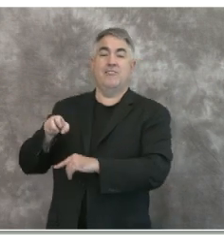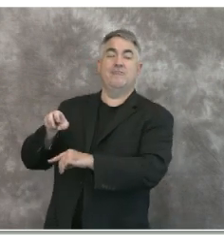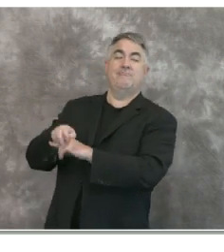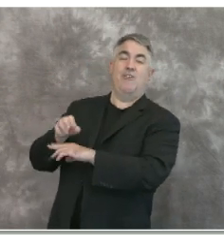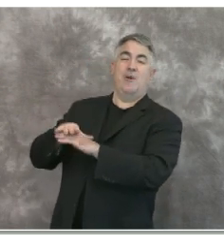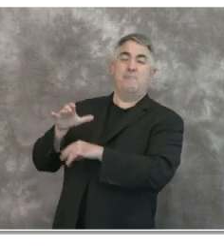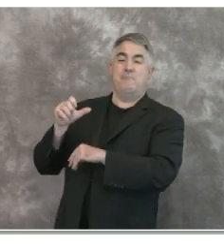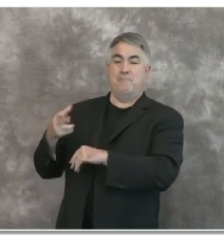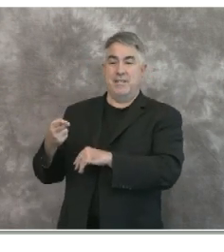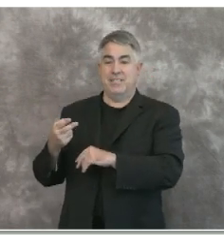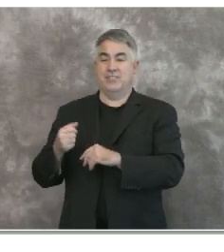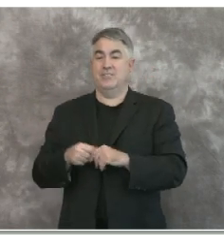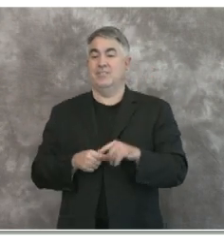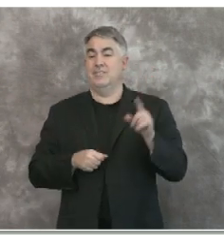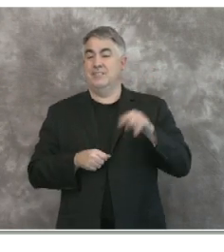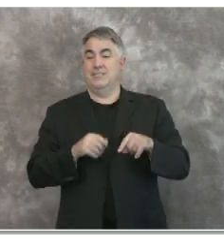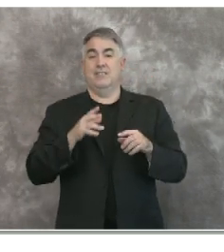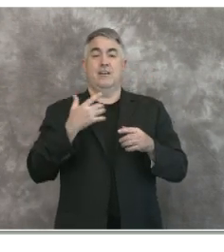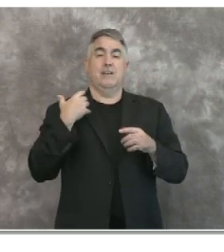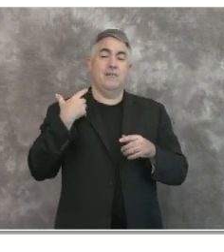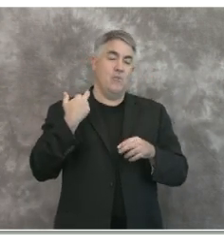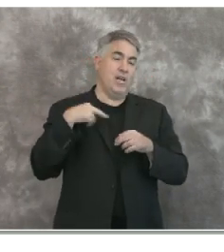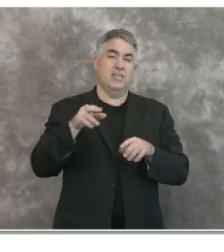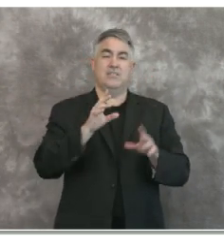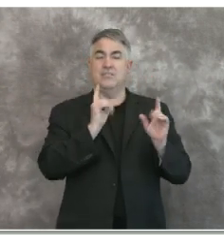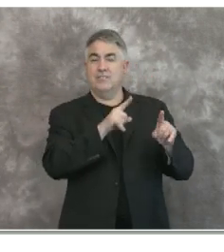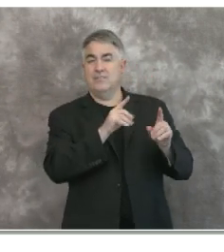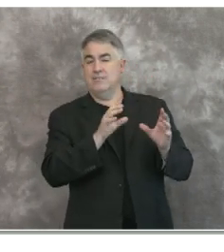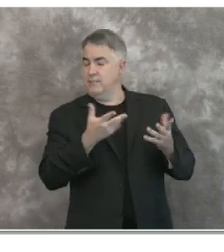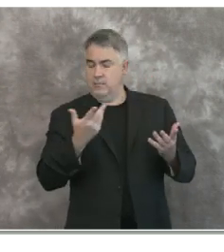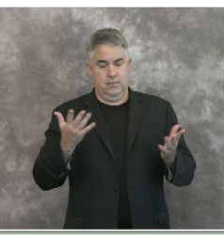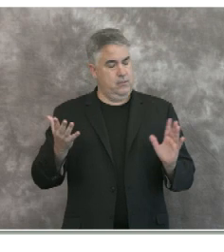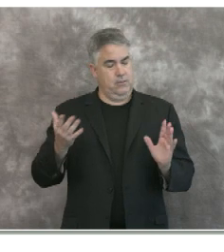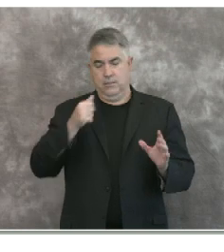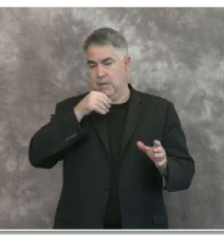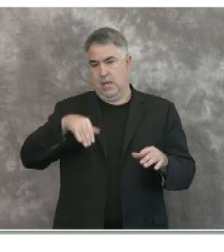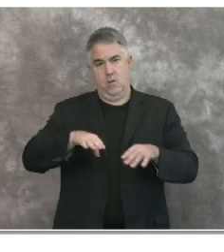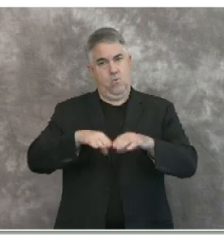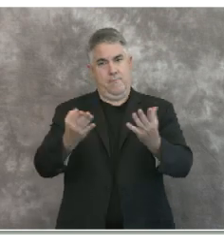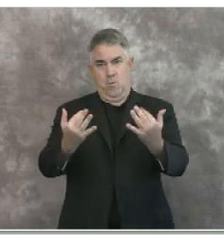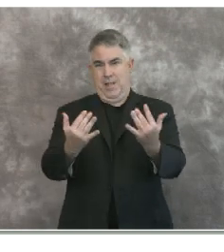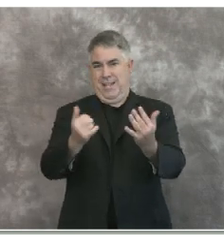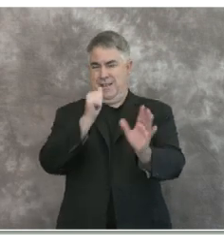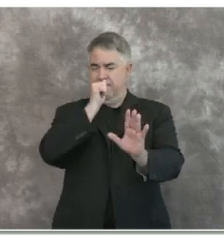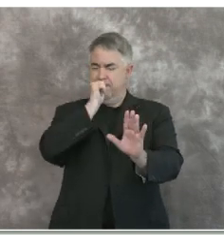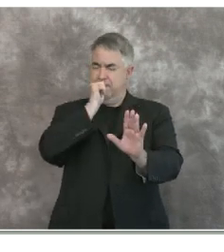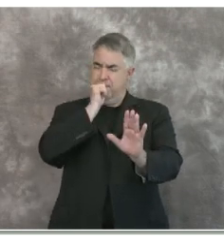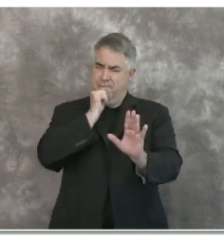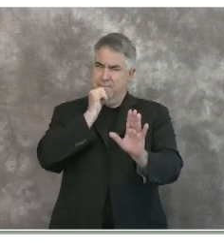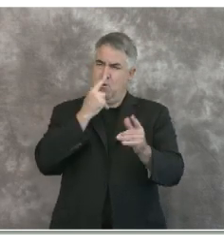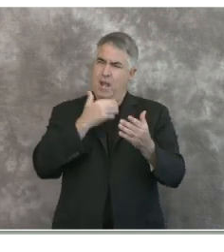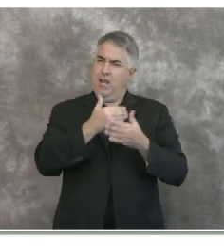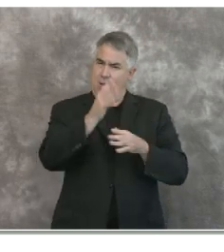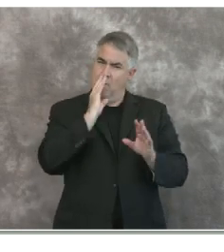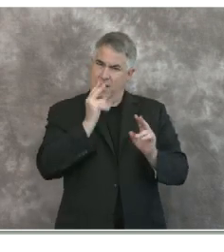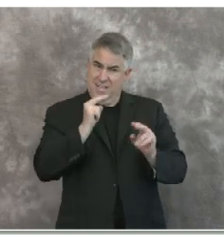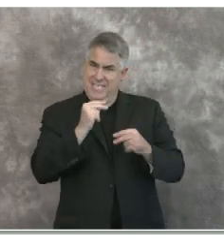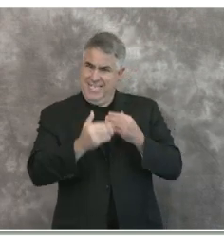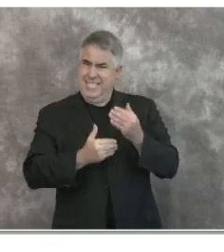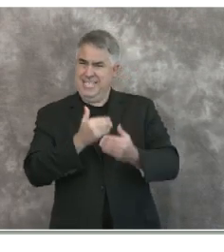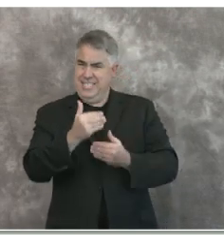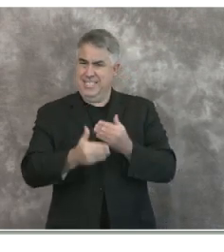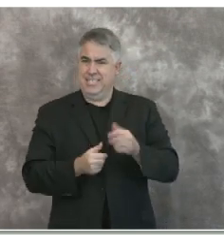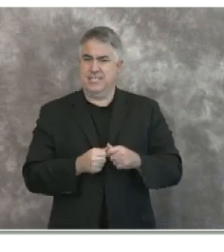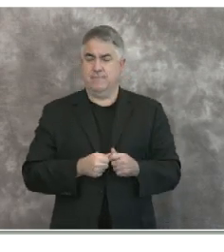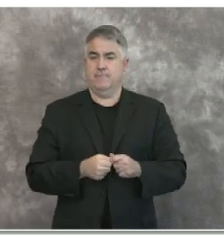soon. These are things that definitely fall into stage 3. These are things we know are important to folks to get going, but it is vitally